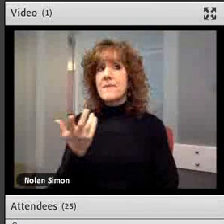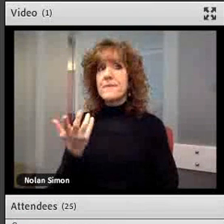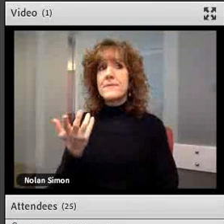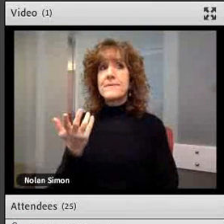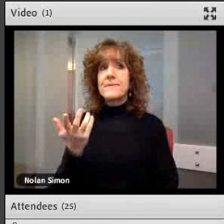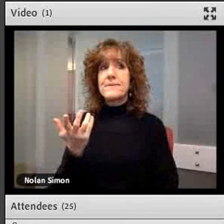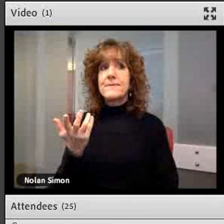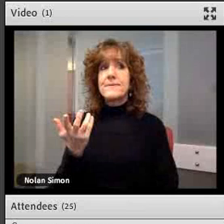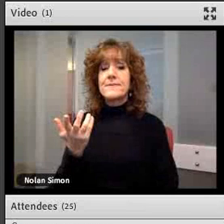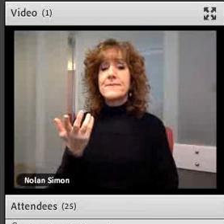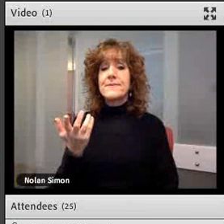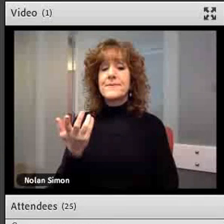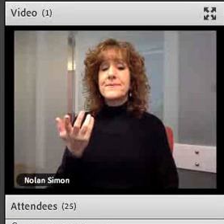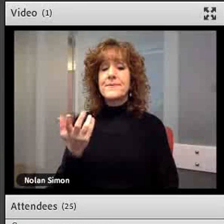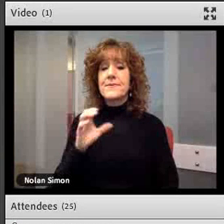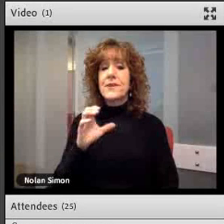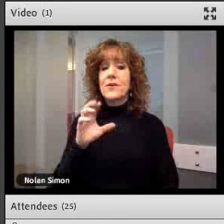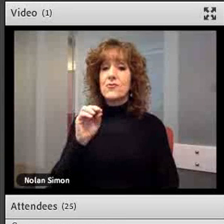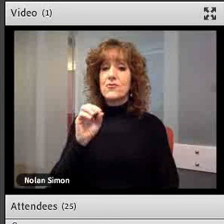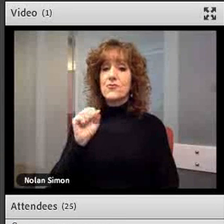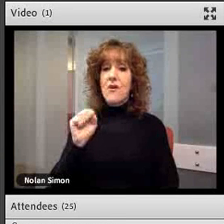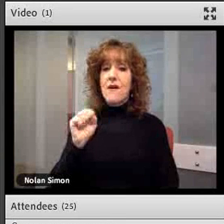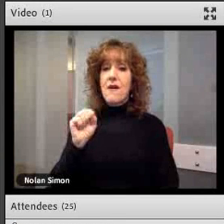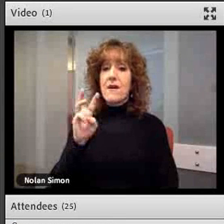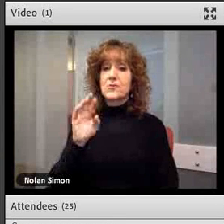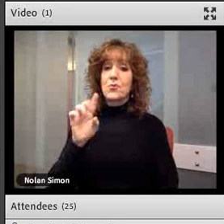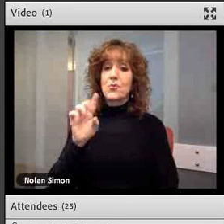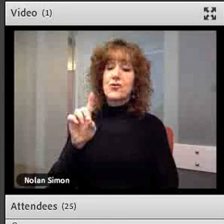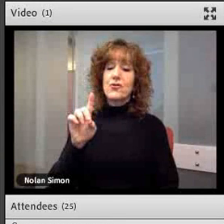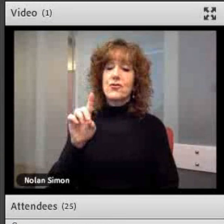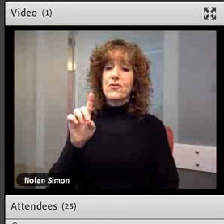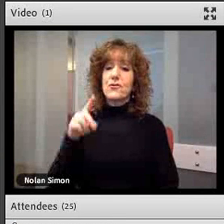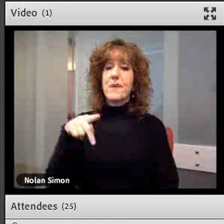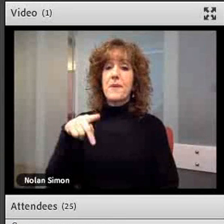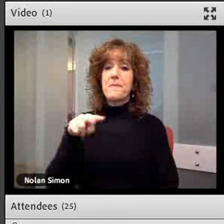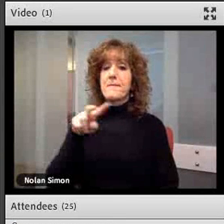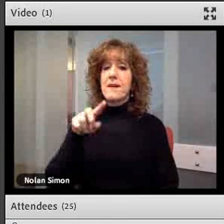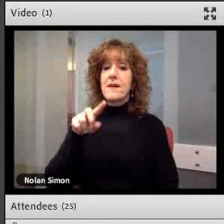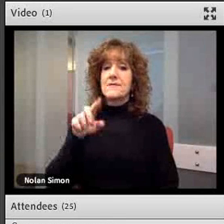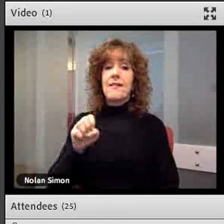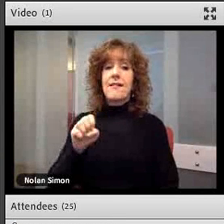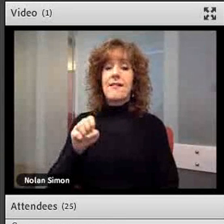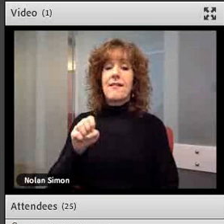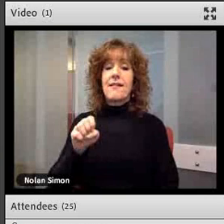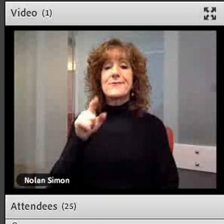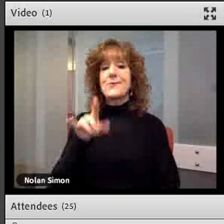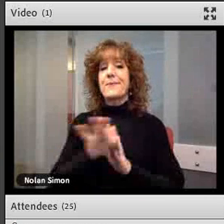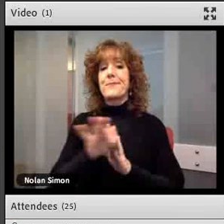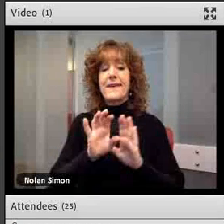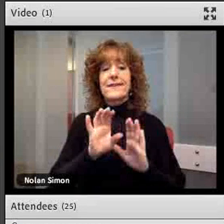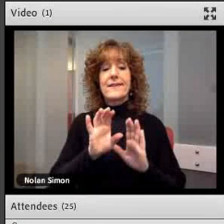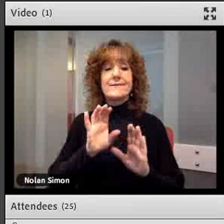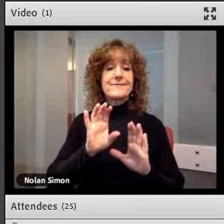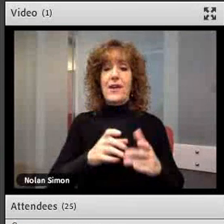is crossword puzzles. So here again, you can choose the category. So let's say